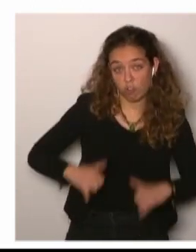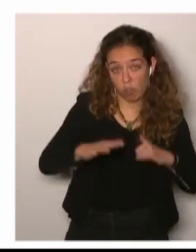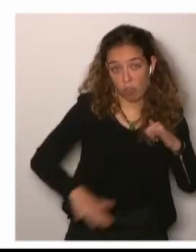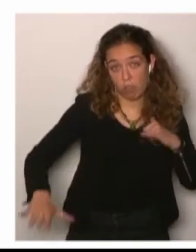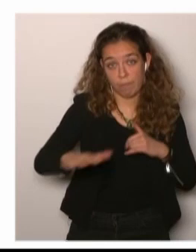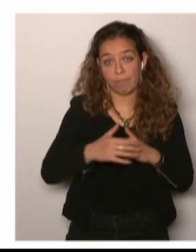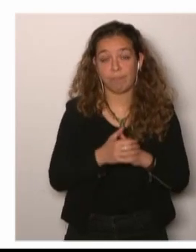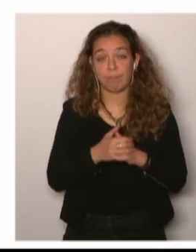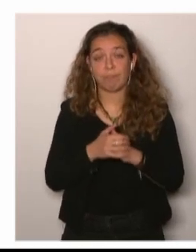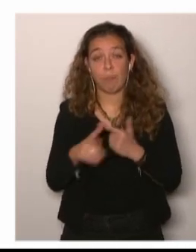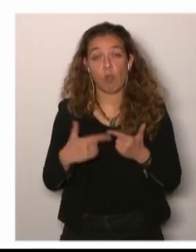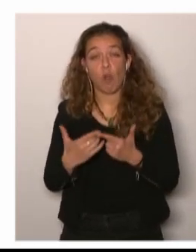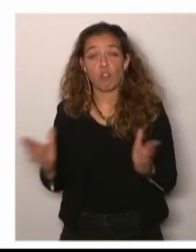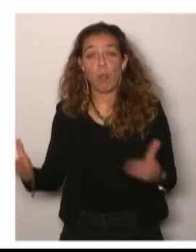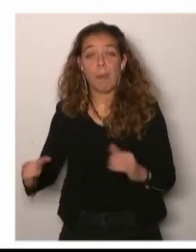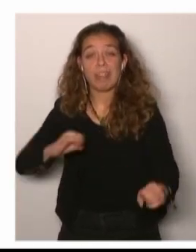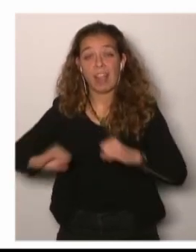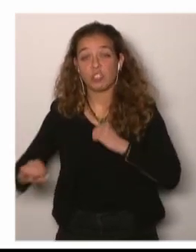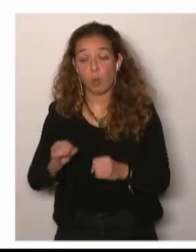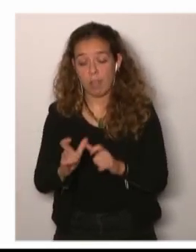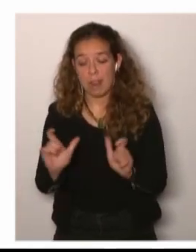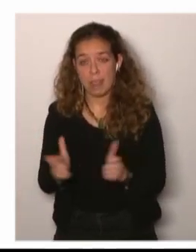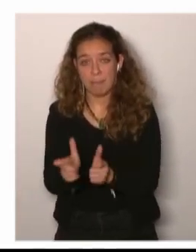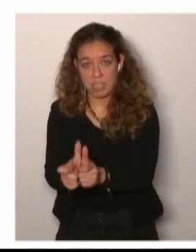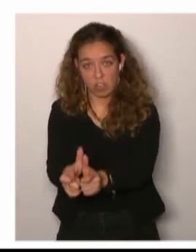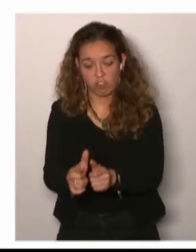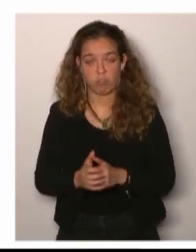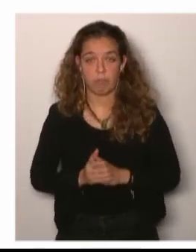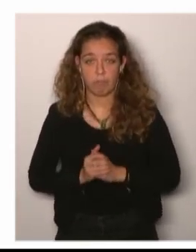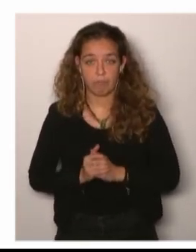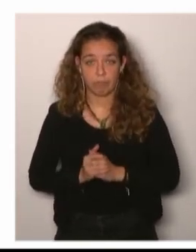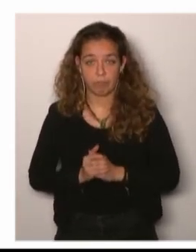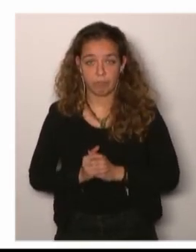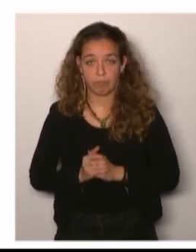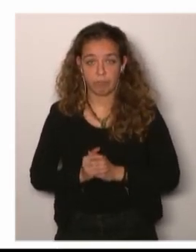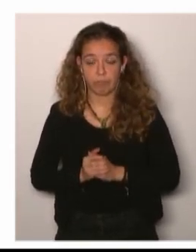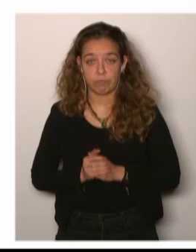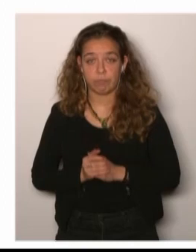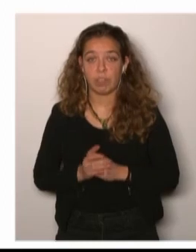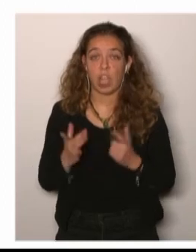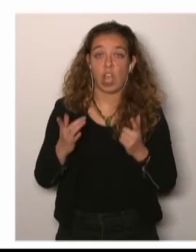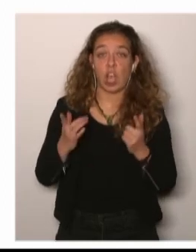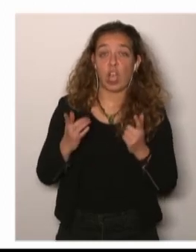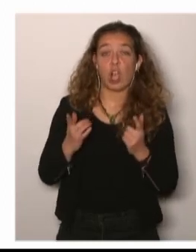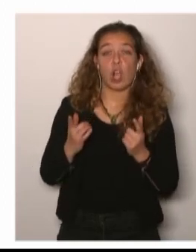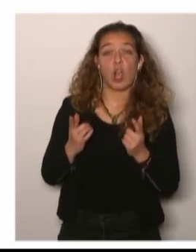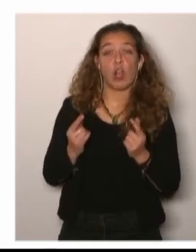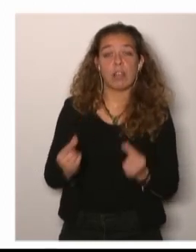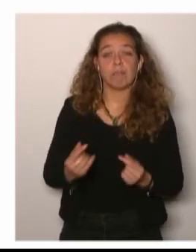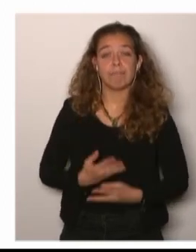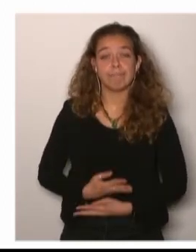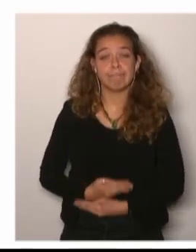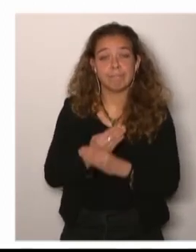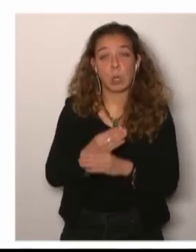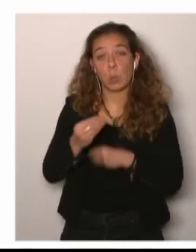screening recommendations which cover breast, cervical and colorectal cancer at the European Union level, and a whole series